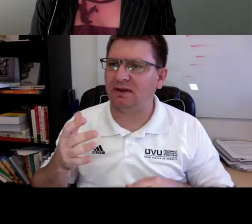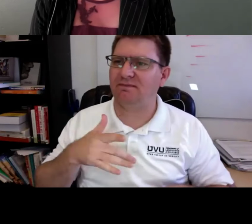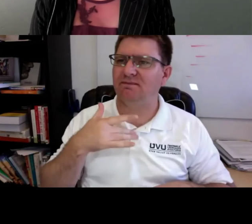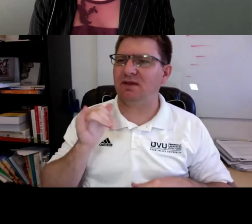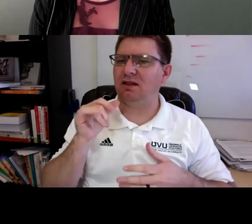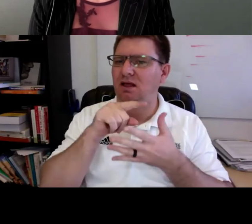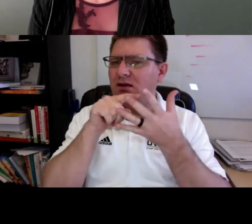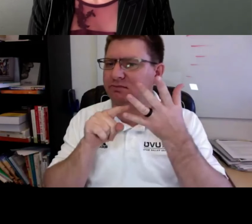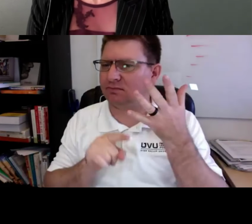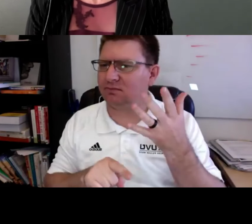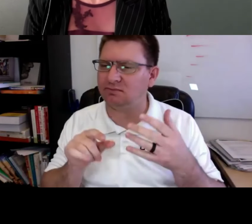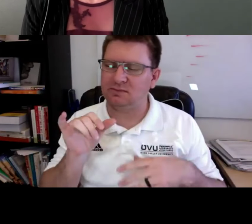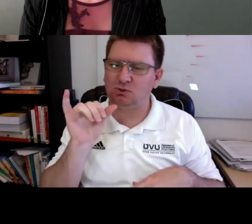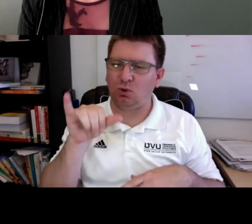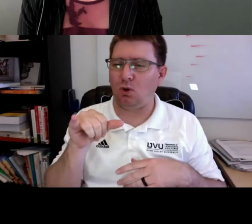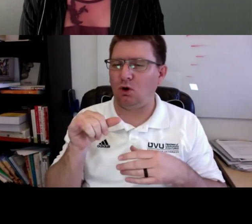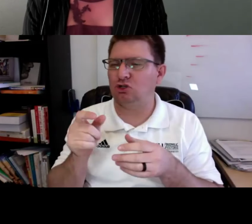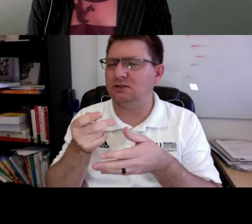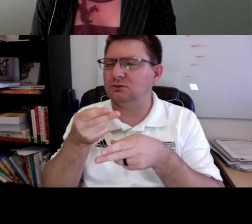You feel like you're part of a family.